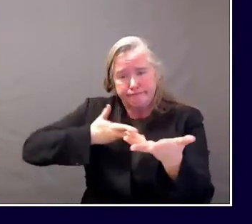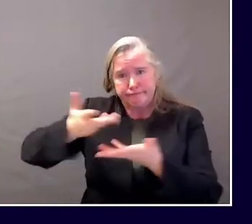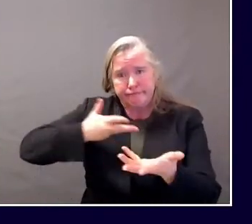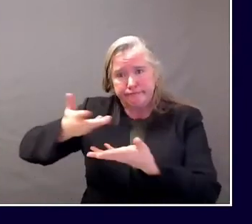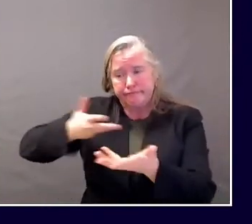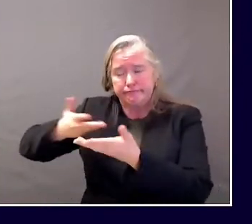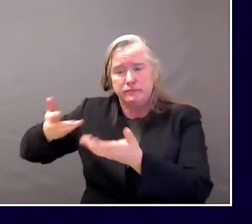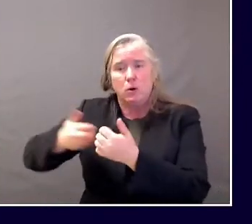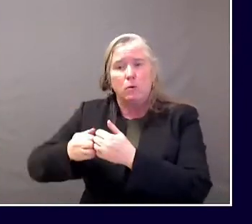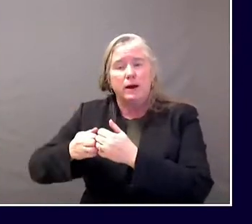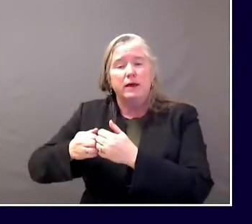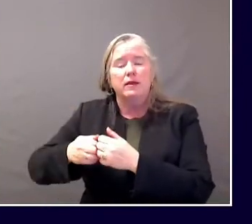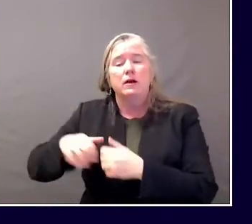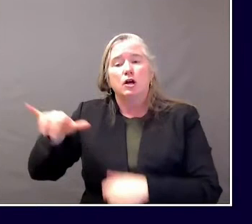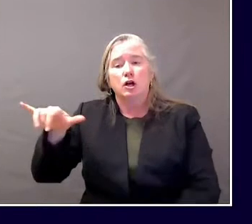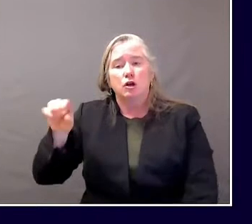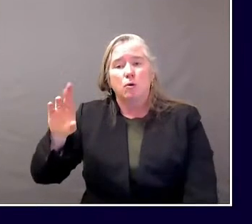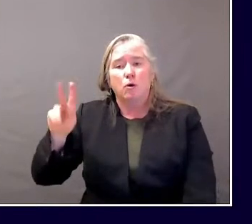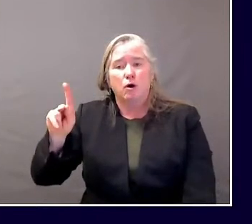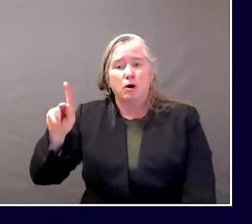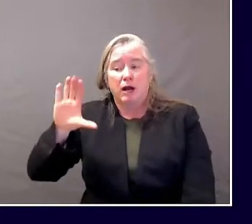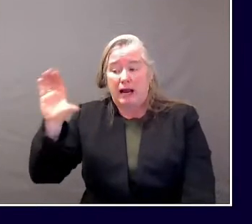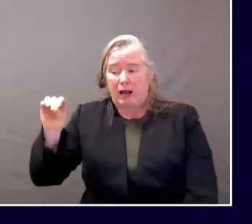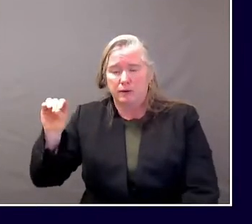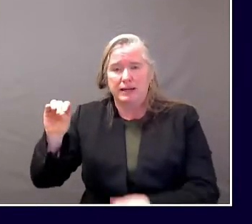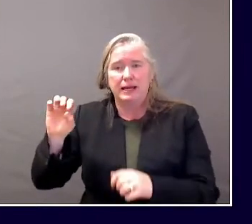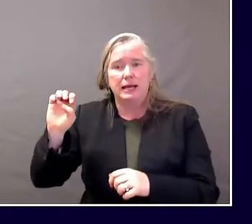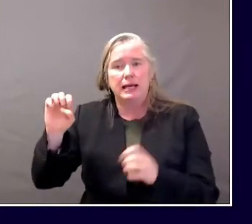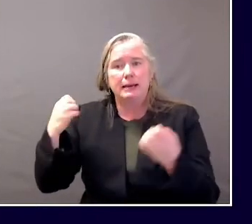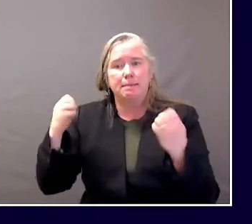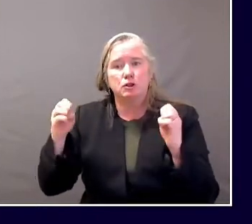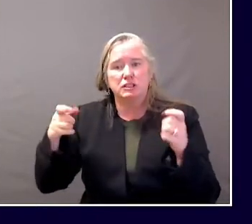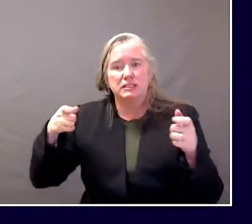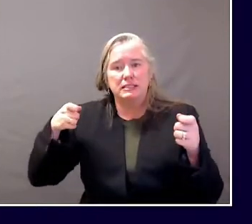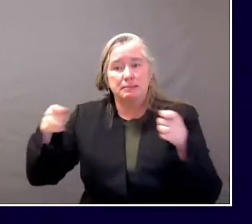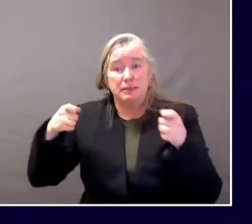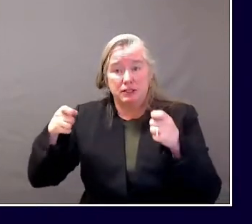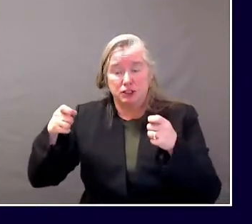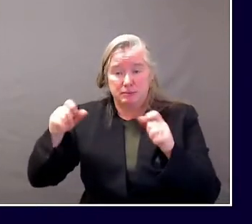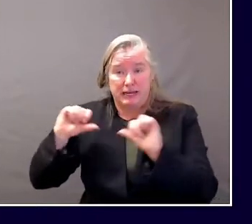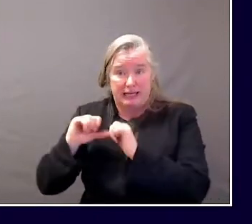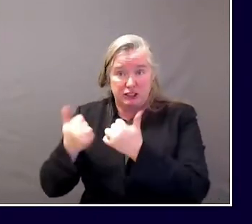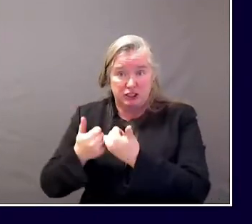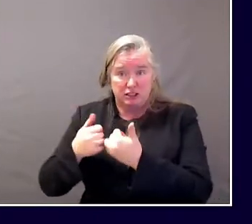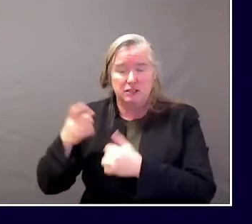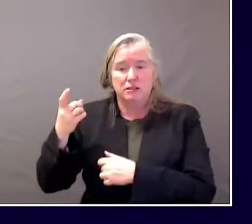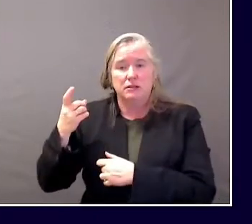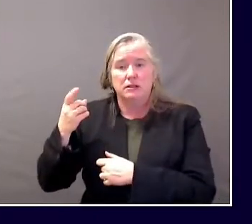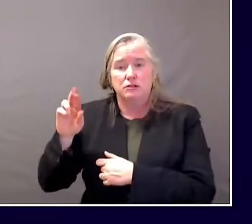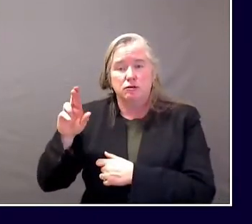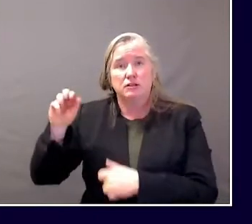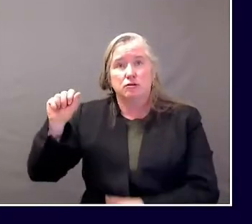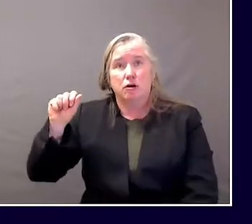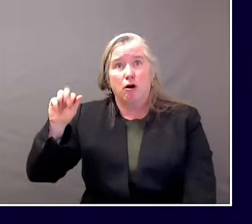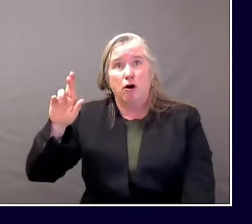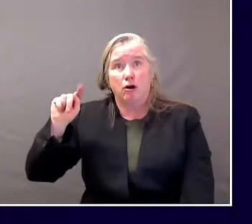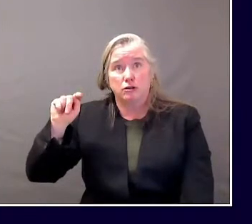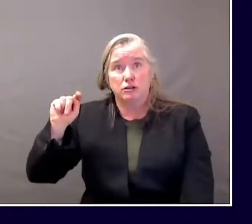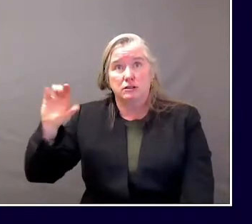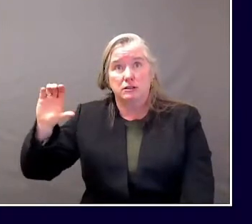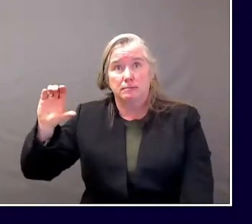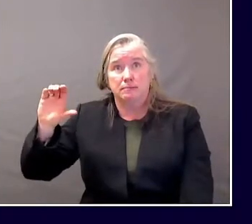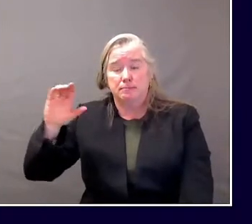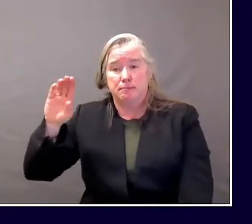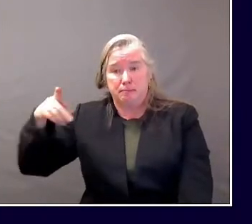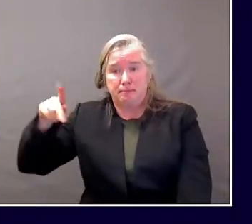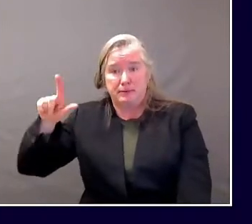the director of York County's Emergency Management Agency, Director Art Cleaves, who has been helping us think through places in York